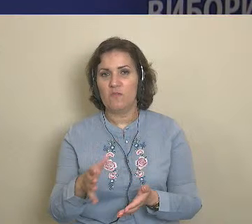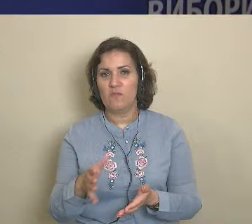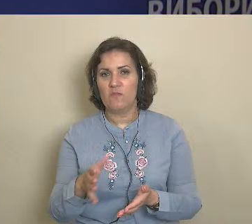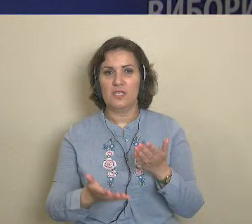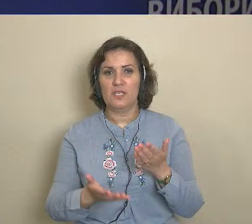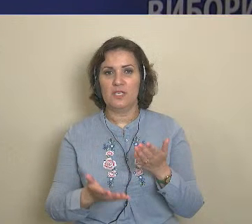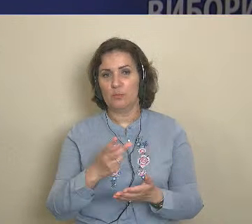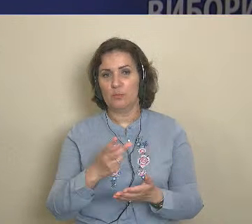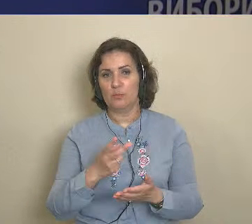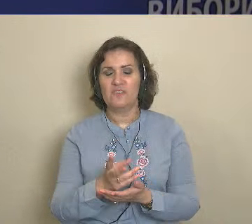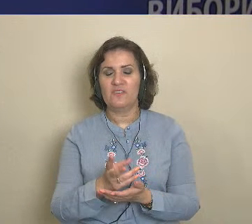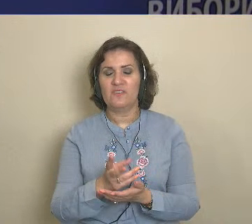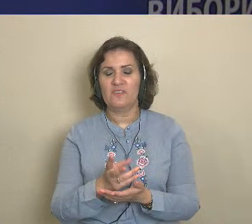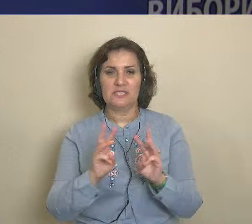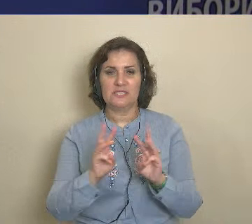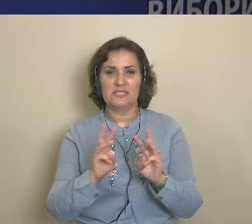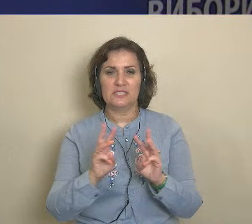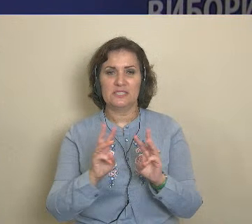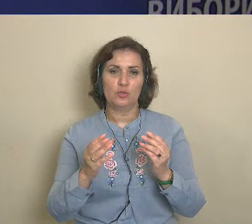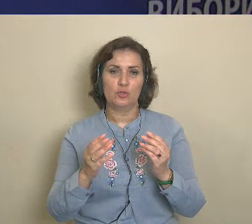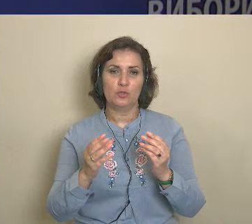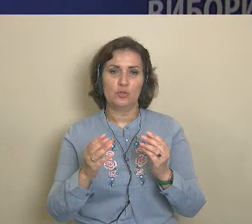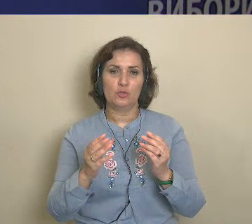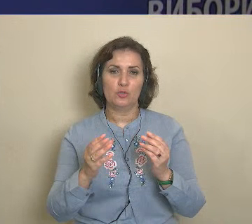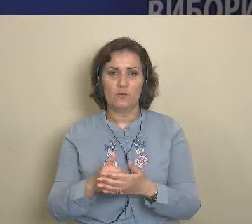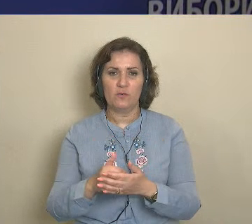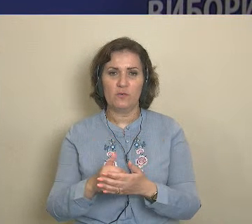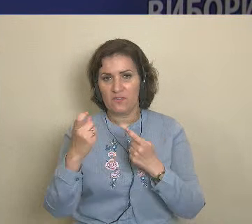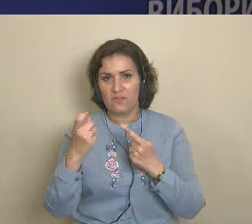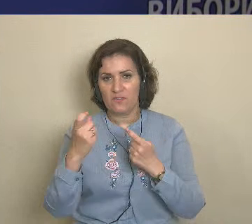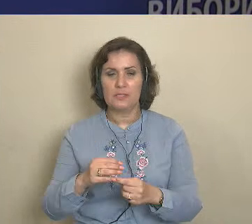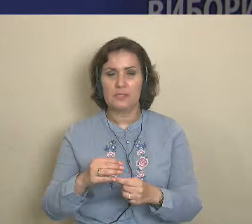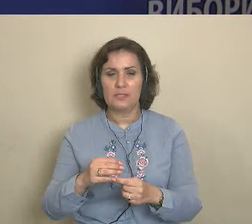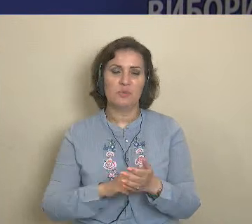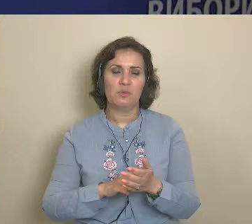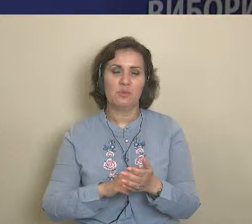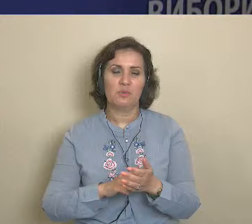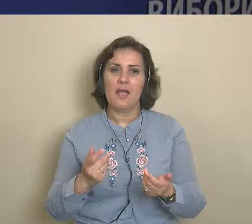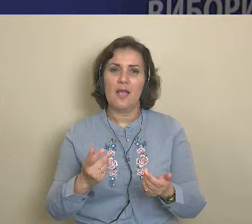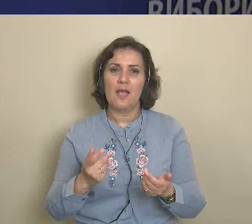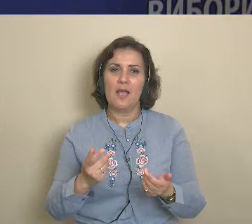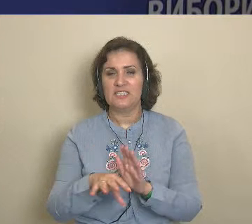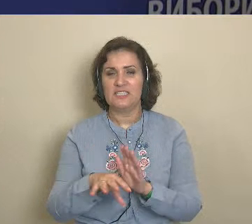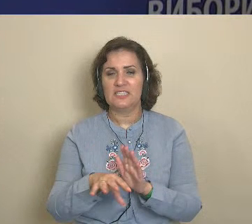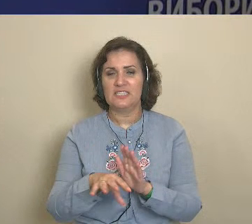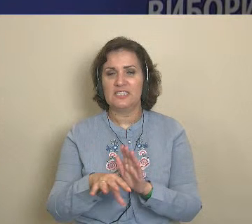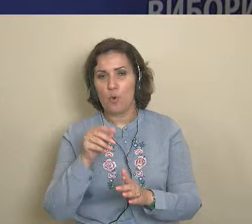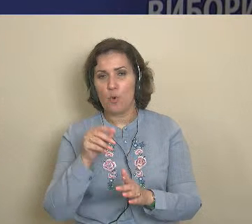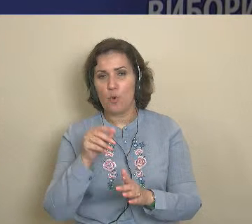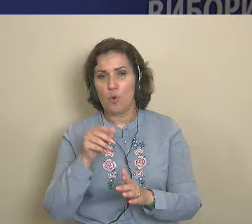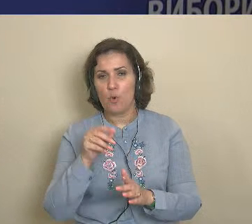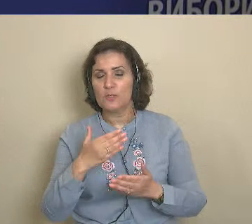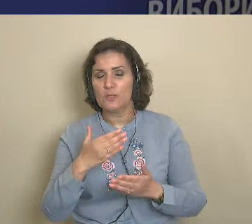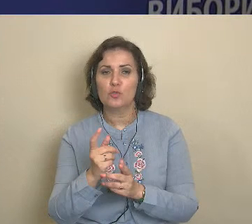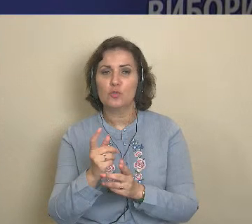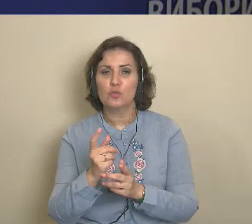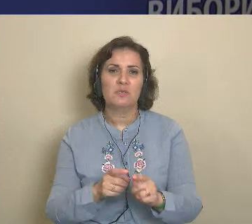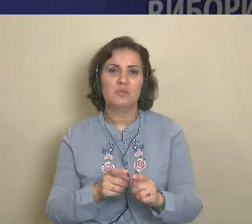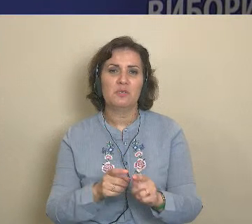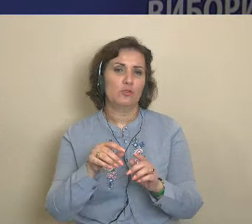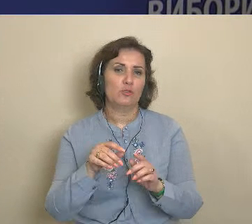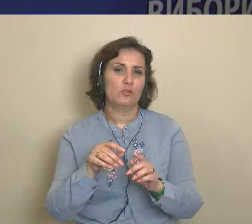to change the address. If you look at the site, you will find information to that effect, and we always put the information how